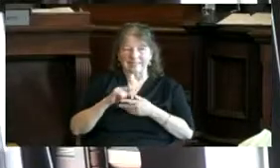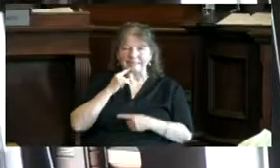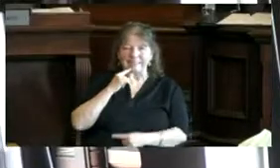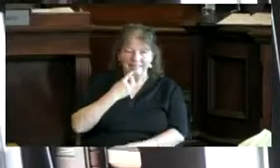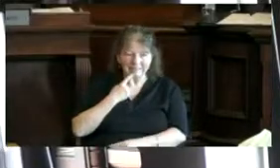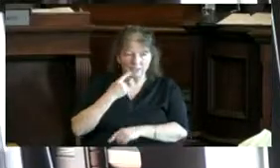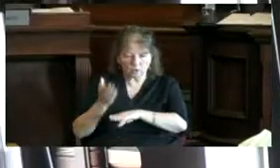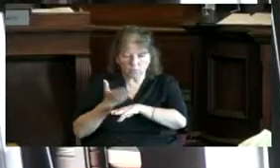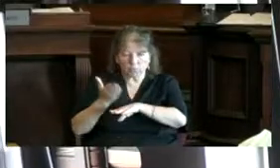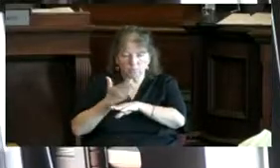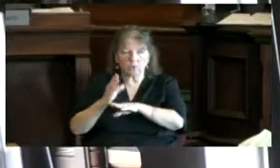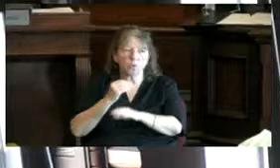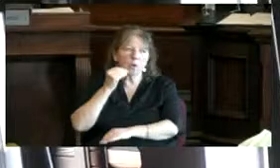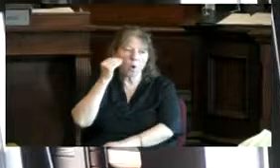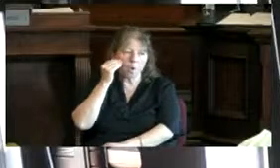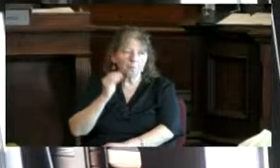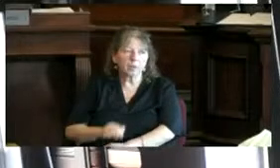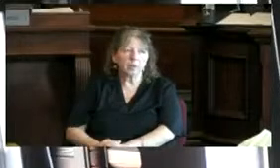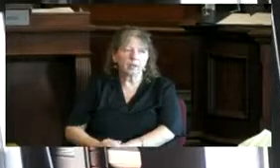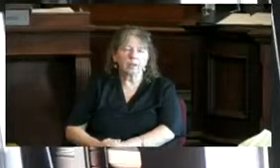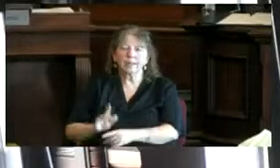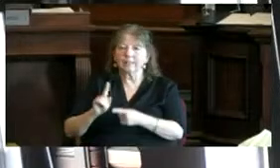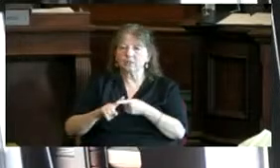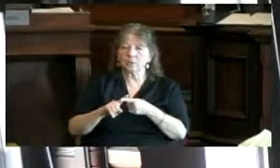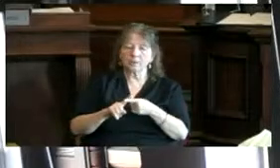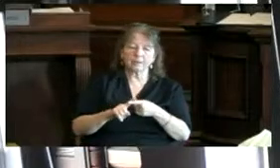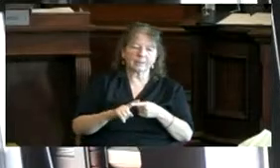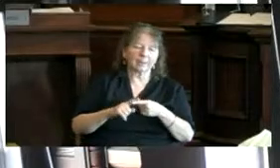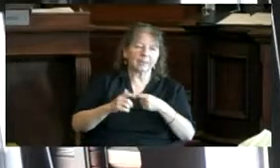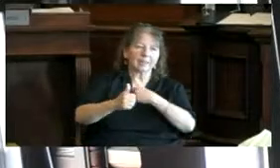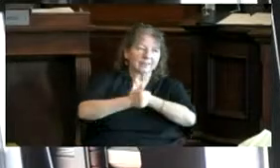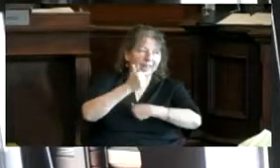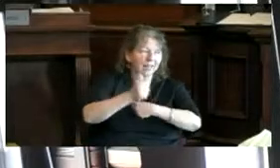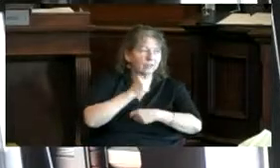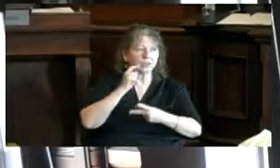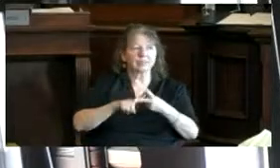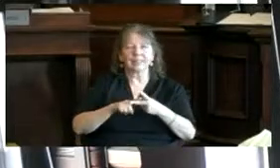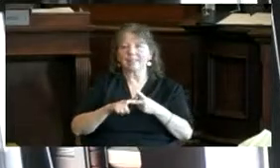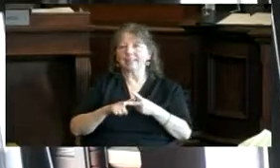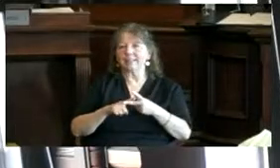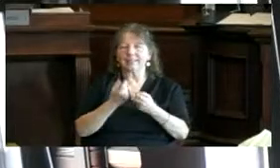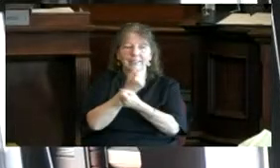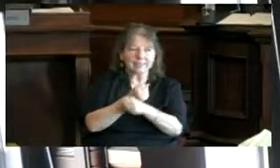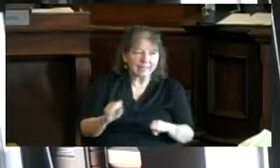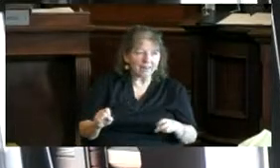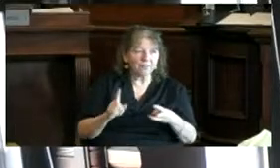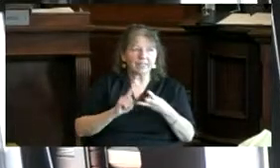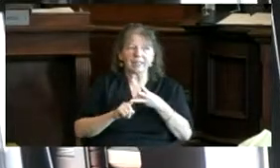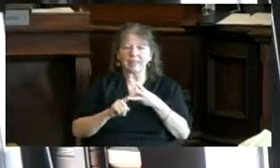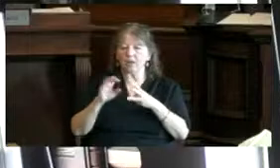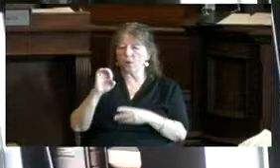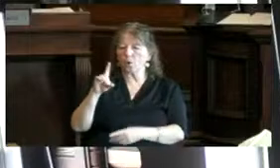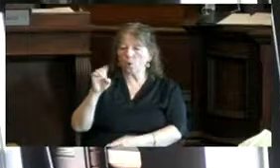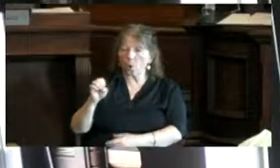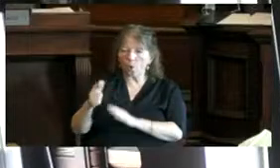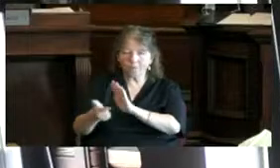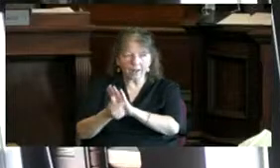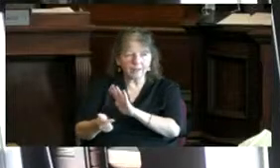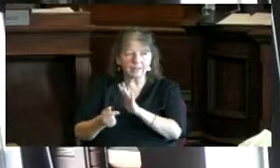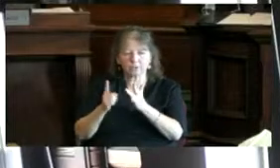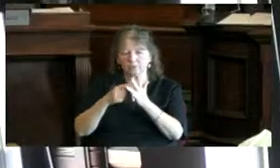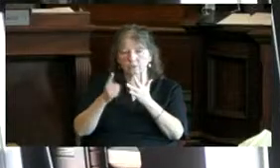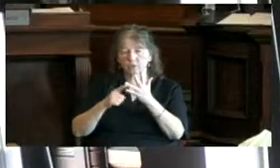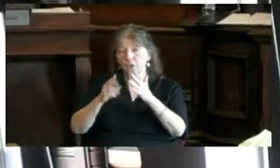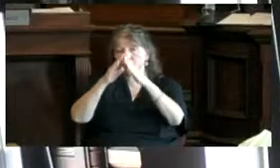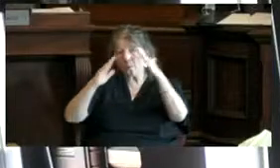that's lead-based paint hazards, health and safety risks, code violations, and roof replacements. As you know very